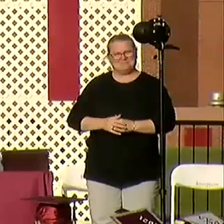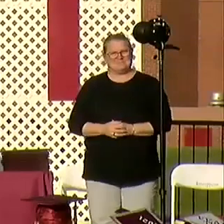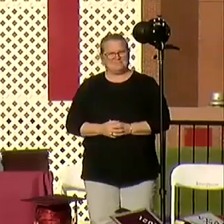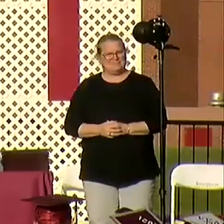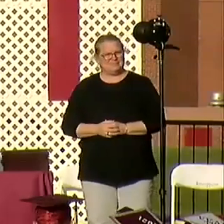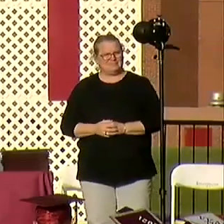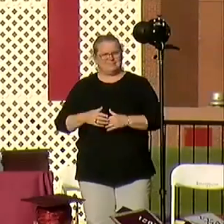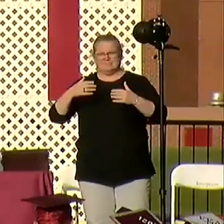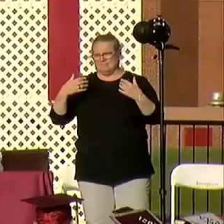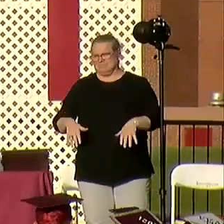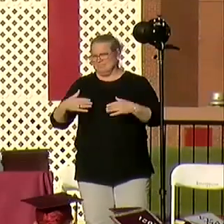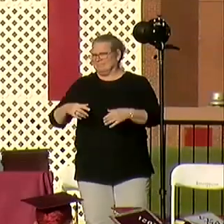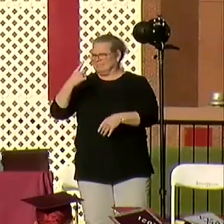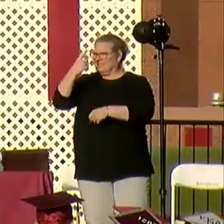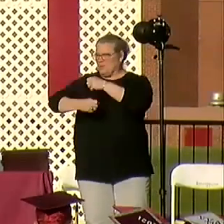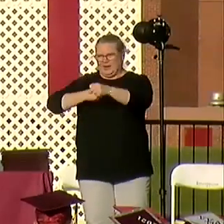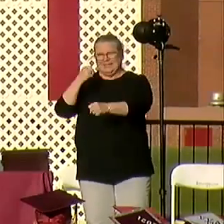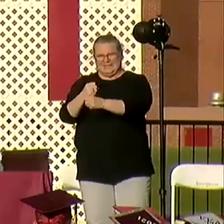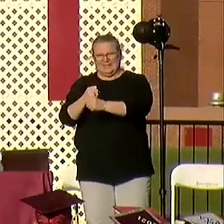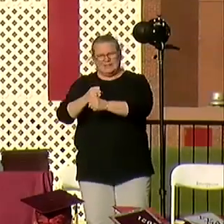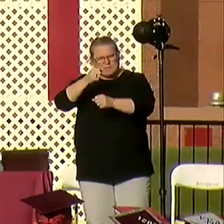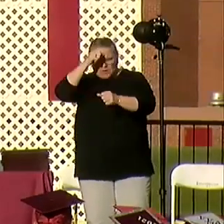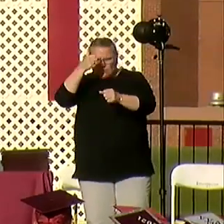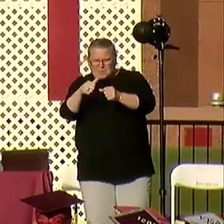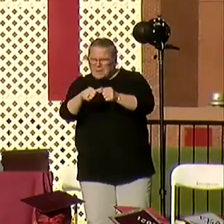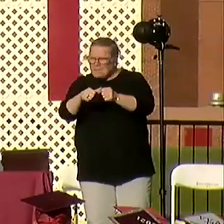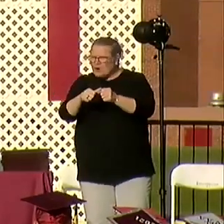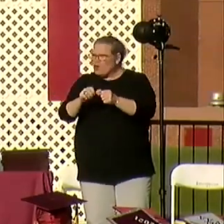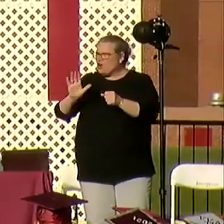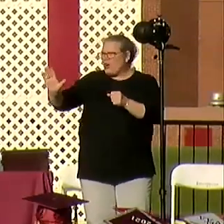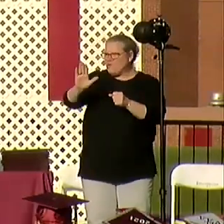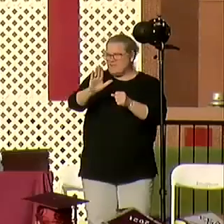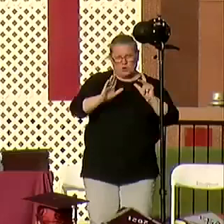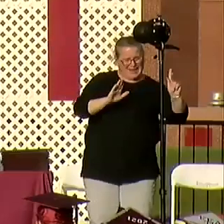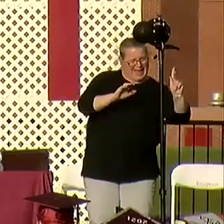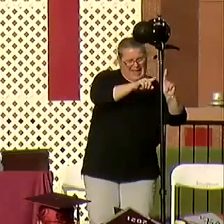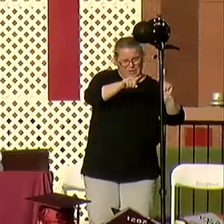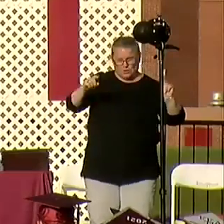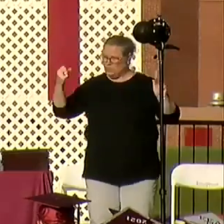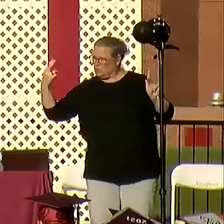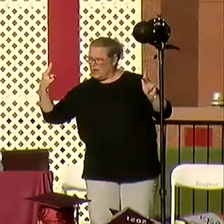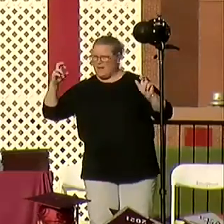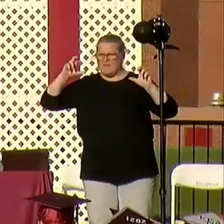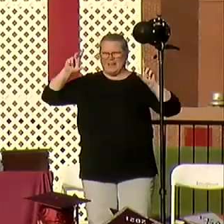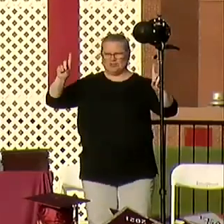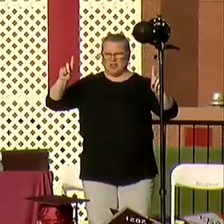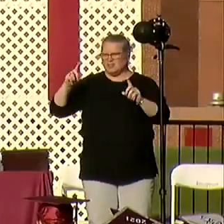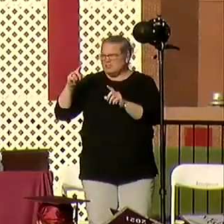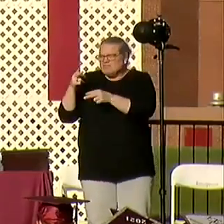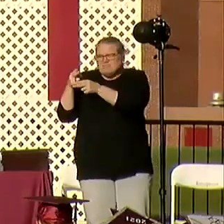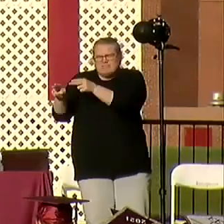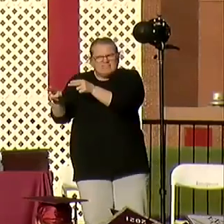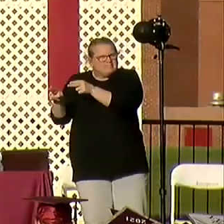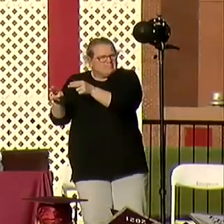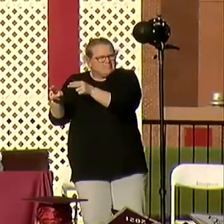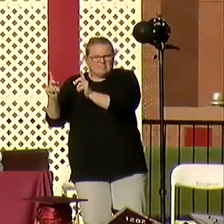year, but remember, this is just 1/13 of your K-12 education. Whether you began in the Granby Public